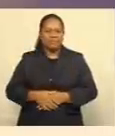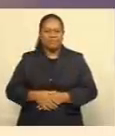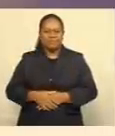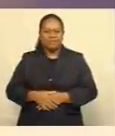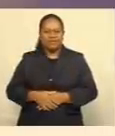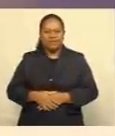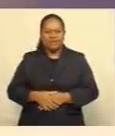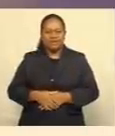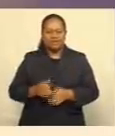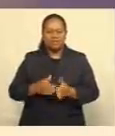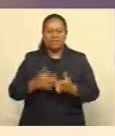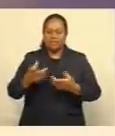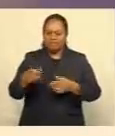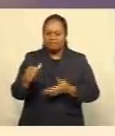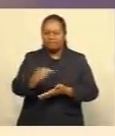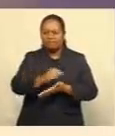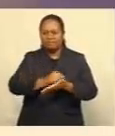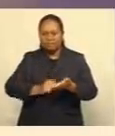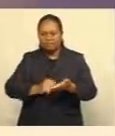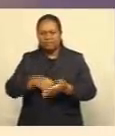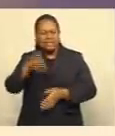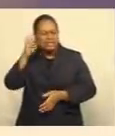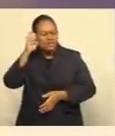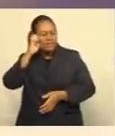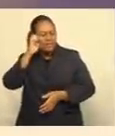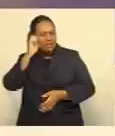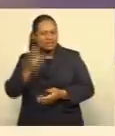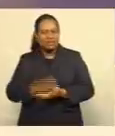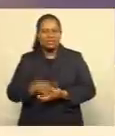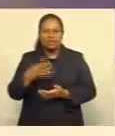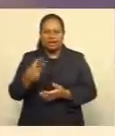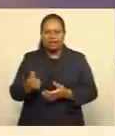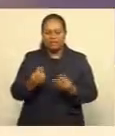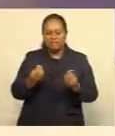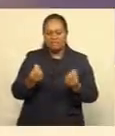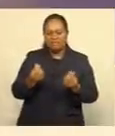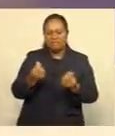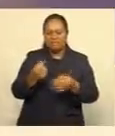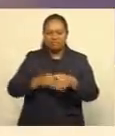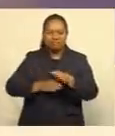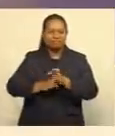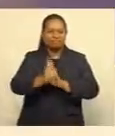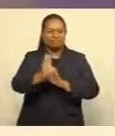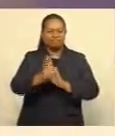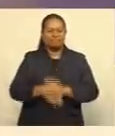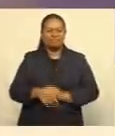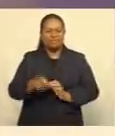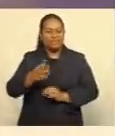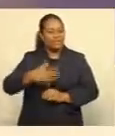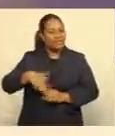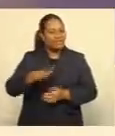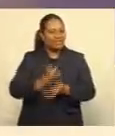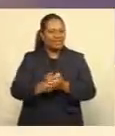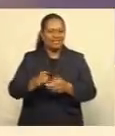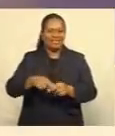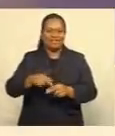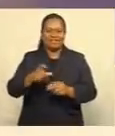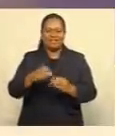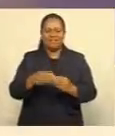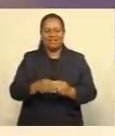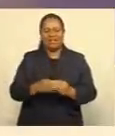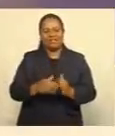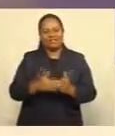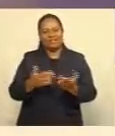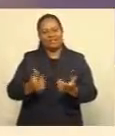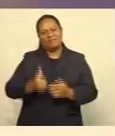decreasing bond purchases are expected to send the common currency higher. That's all from HFC Bank for now. Back to